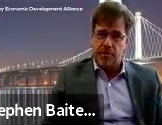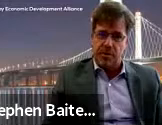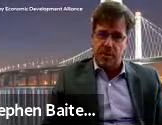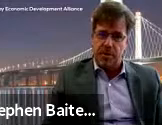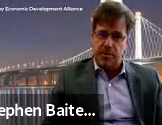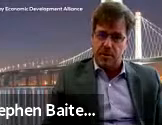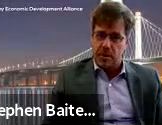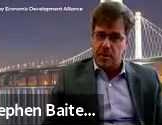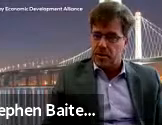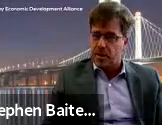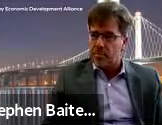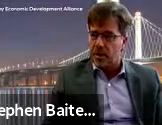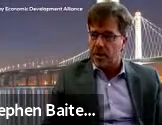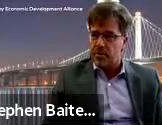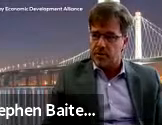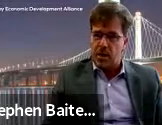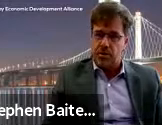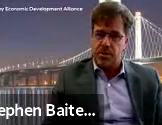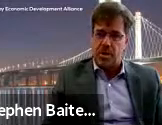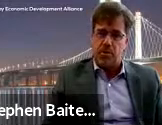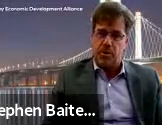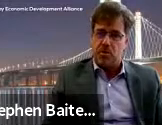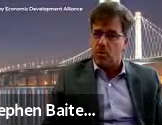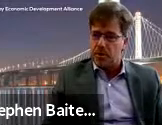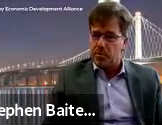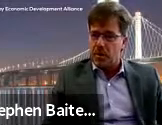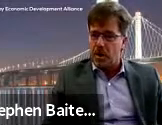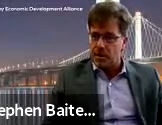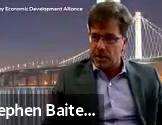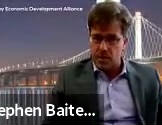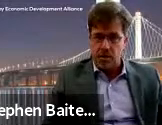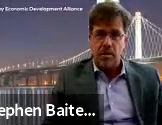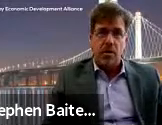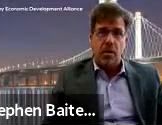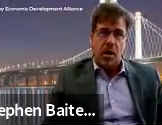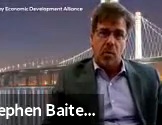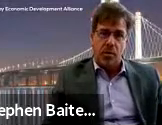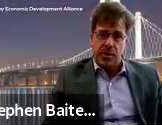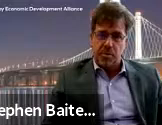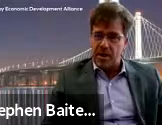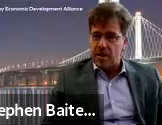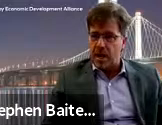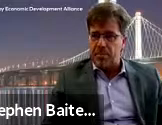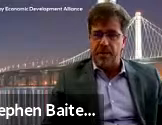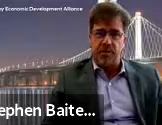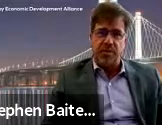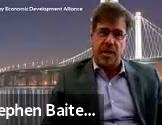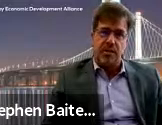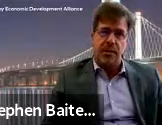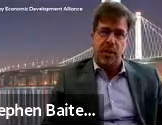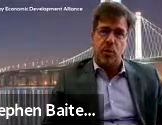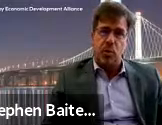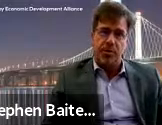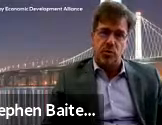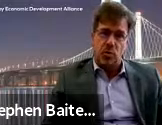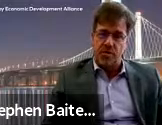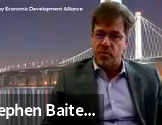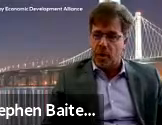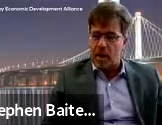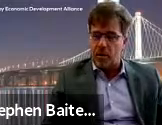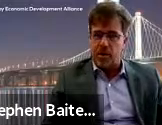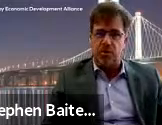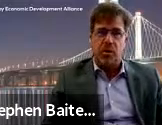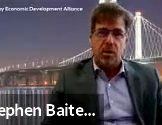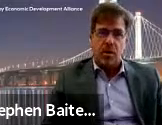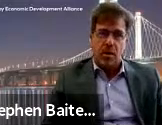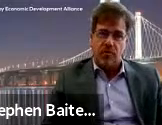should have had to accept and click on a button to acknowledge that when you were logged in. We're going to make a copy of the slides available within